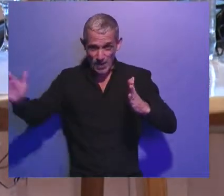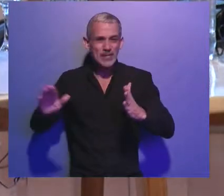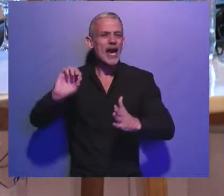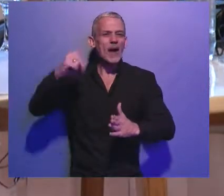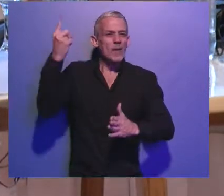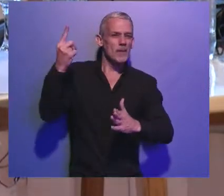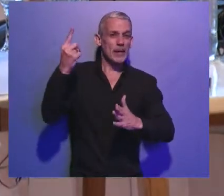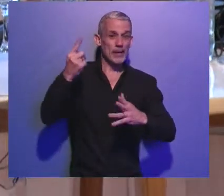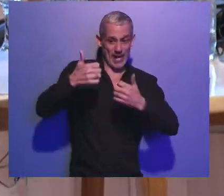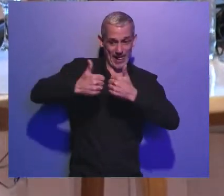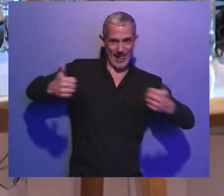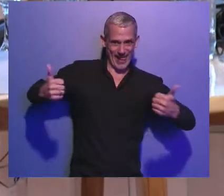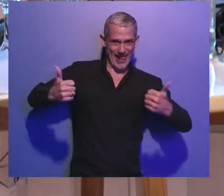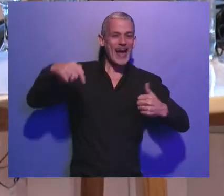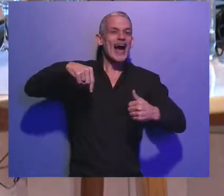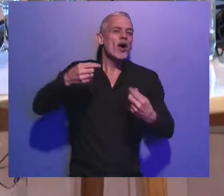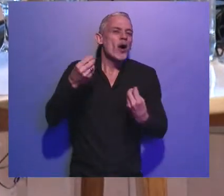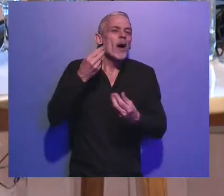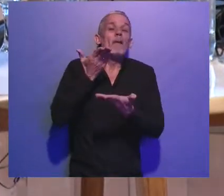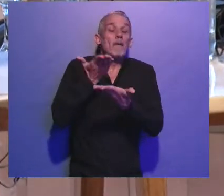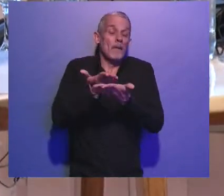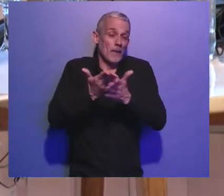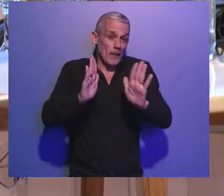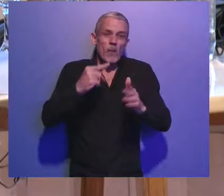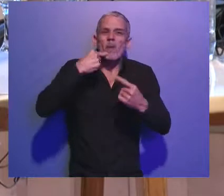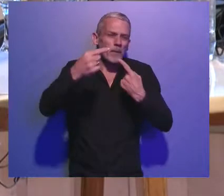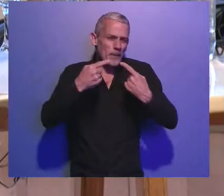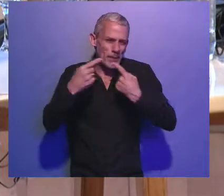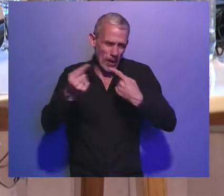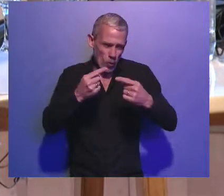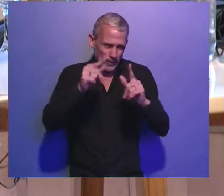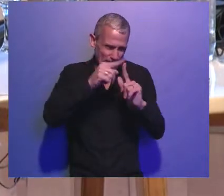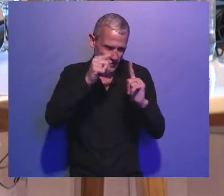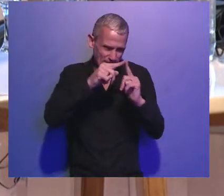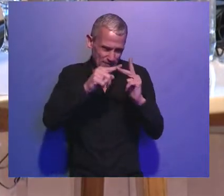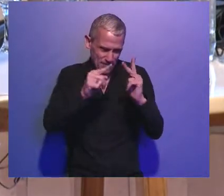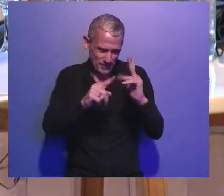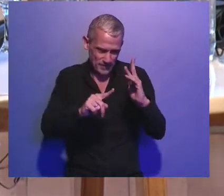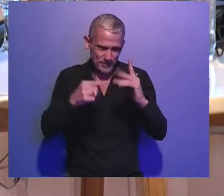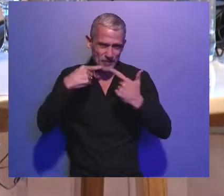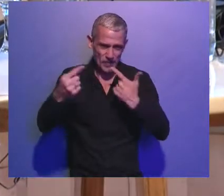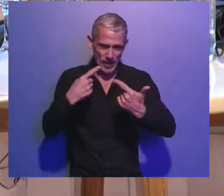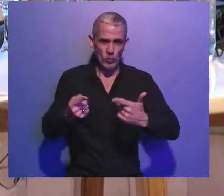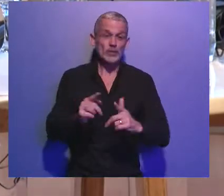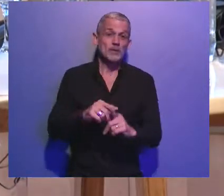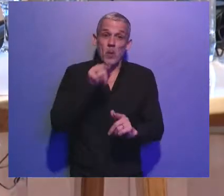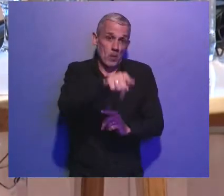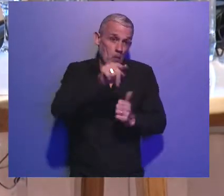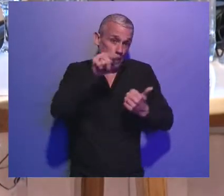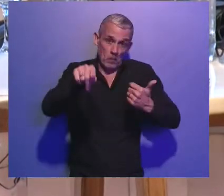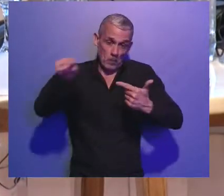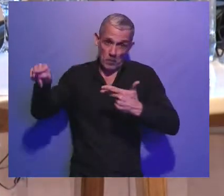In order to begin with the first intervention in this panel, I would like to pose to you the